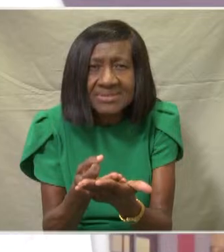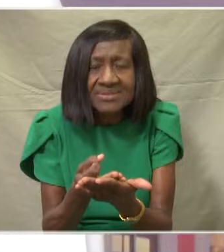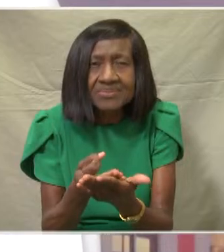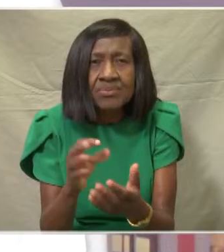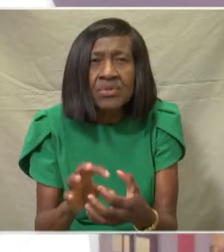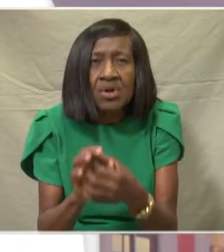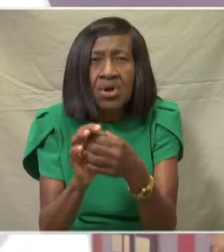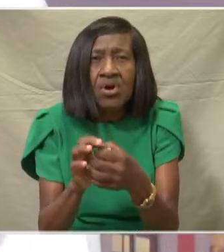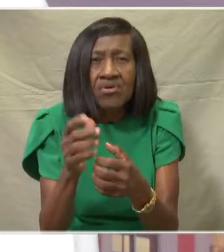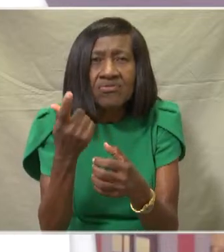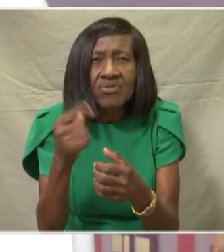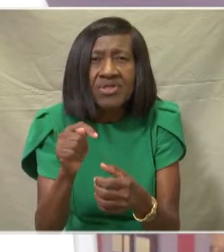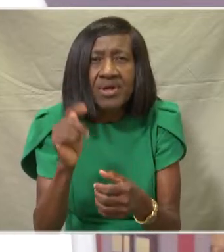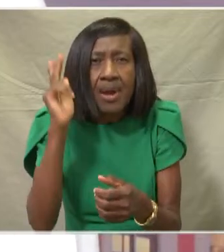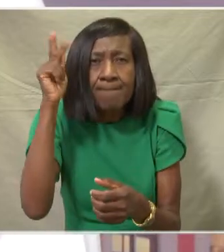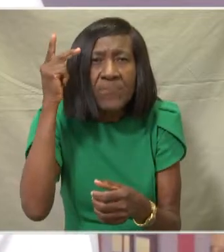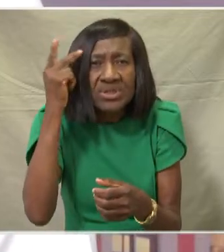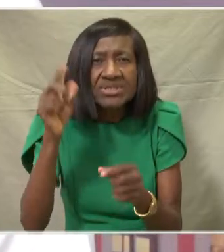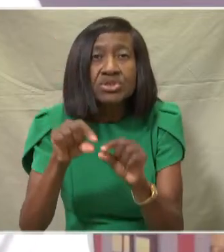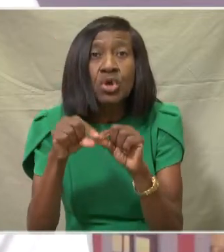we as